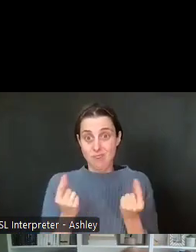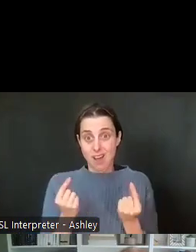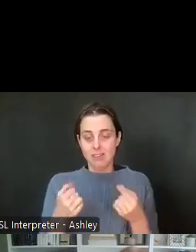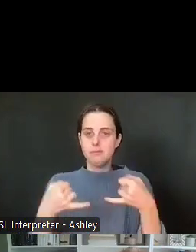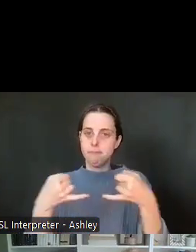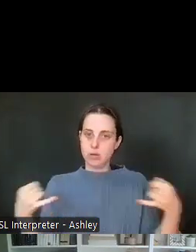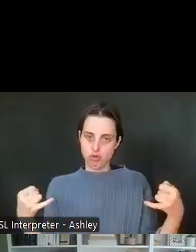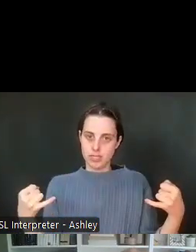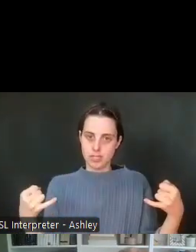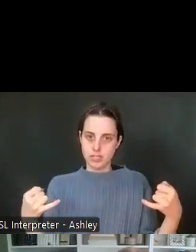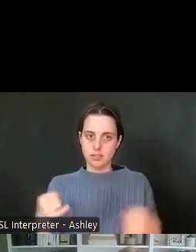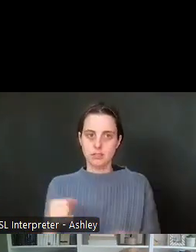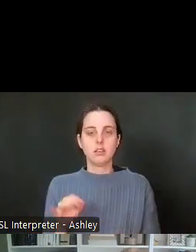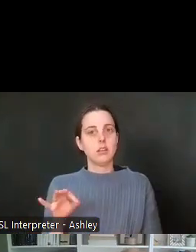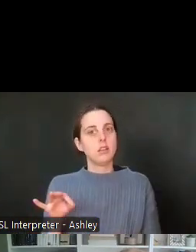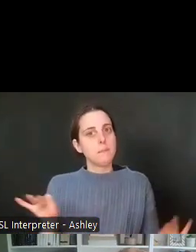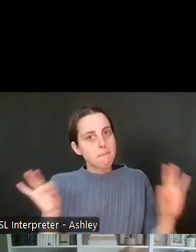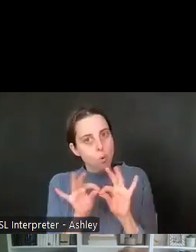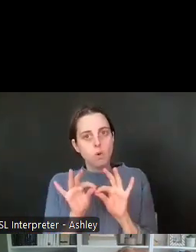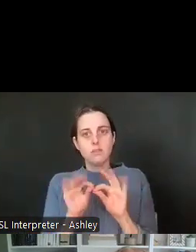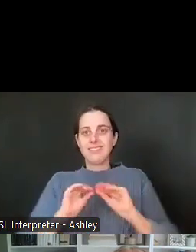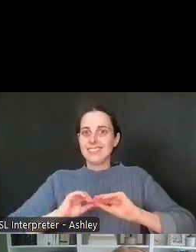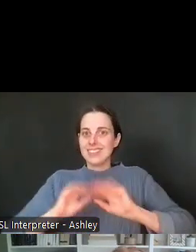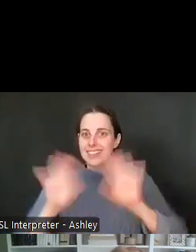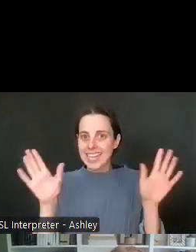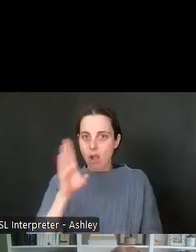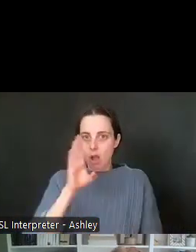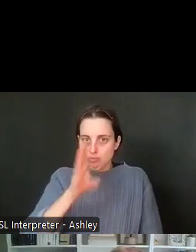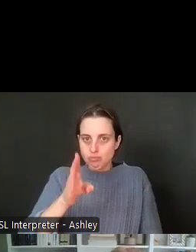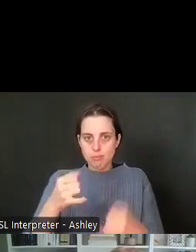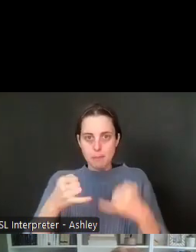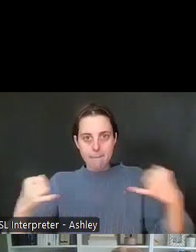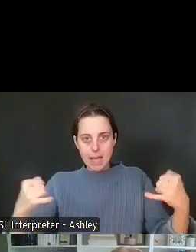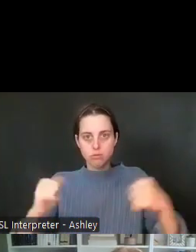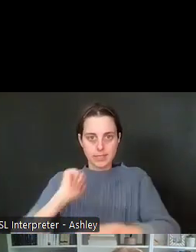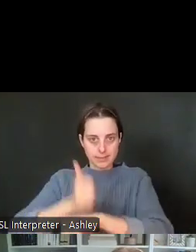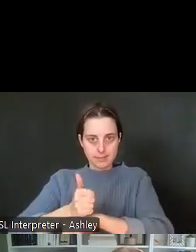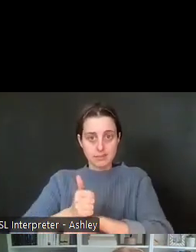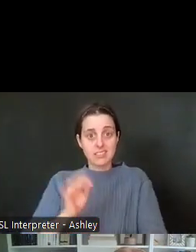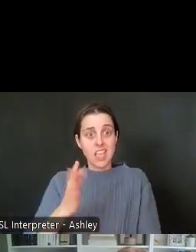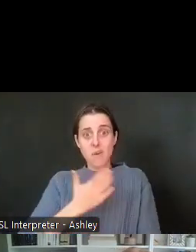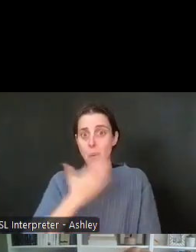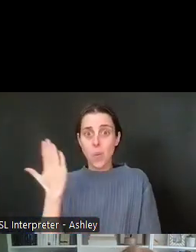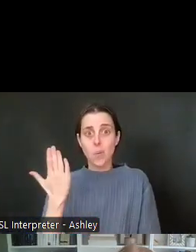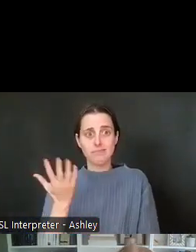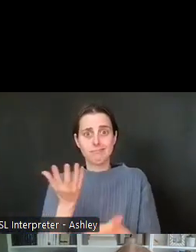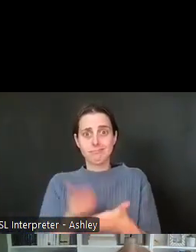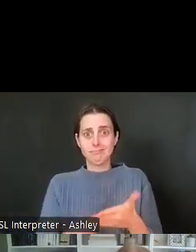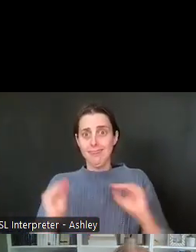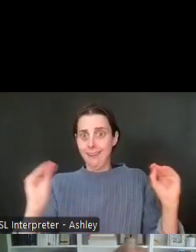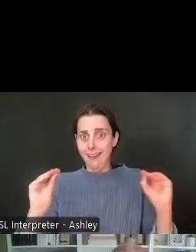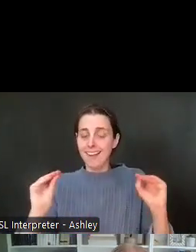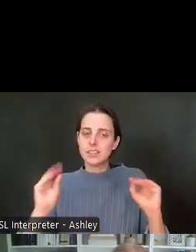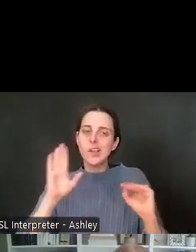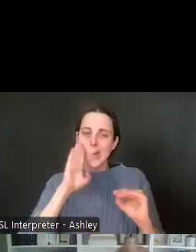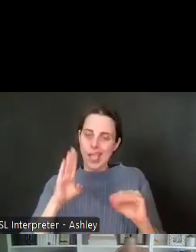really clear boundaries can get in the way of work-life harmony. If we use